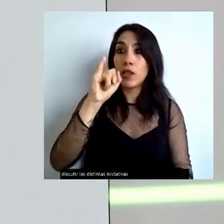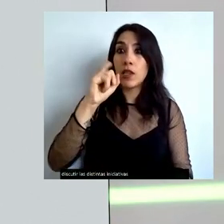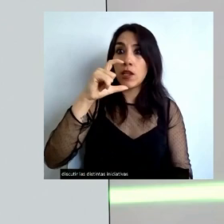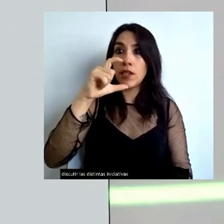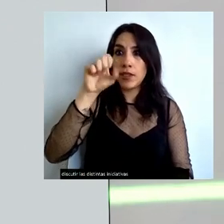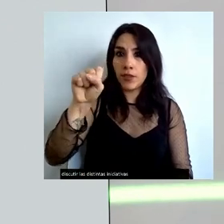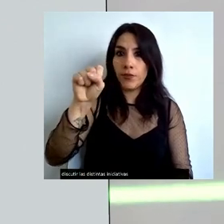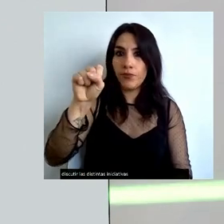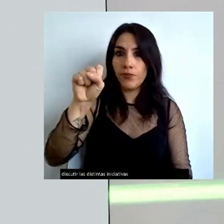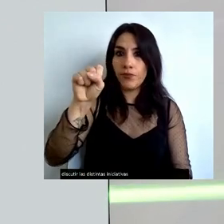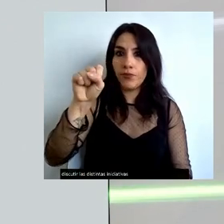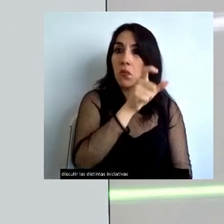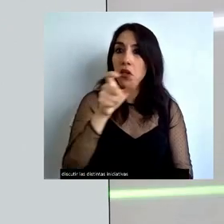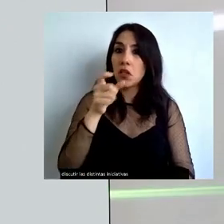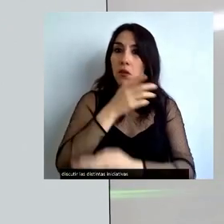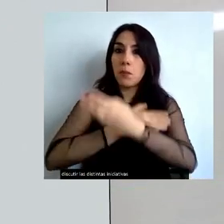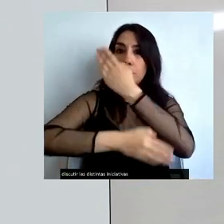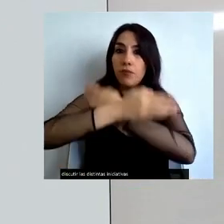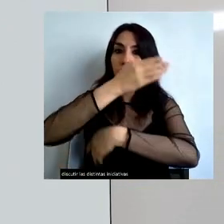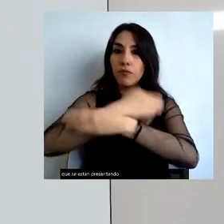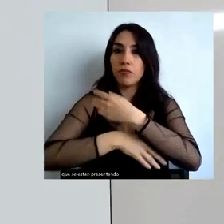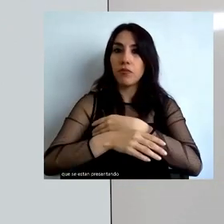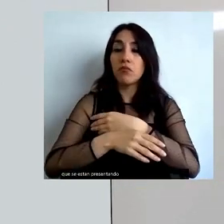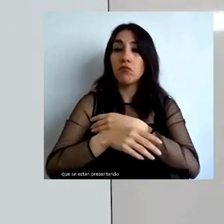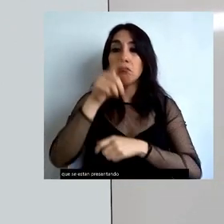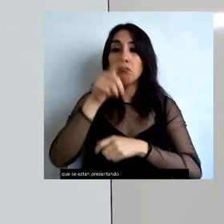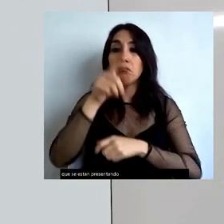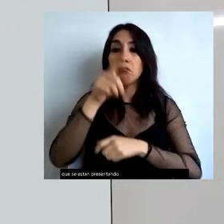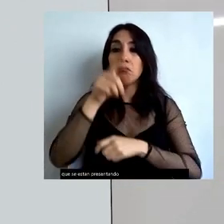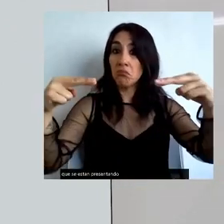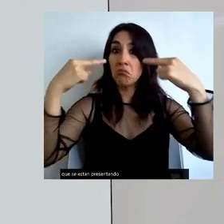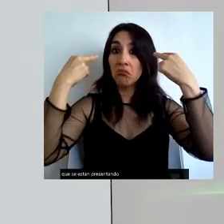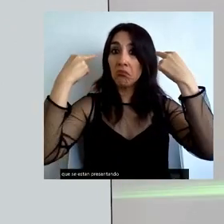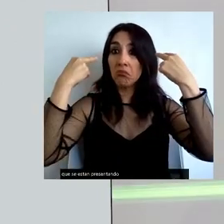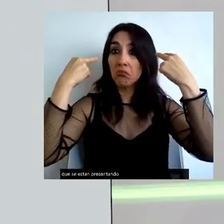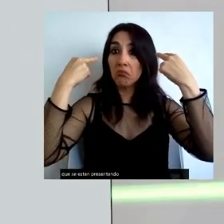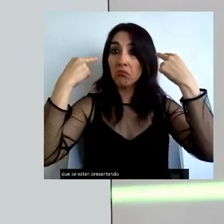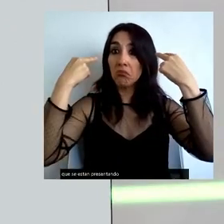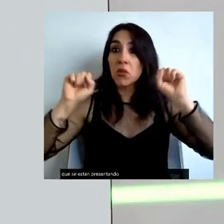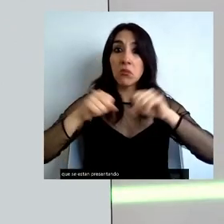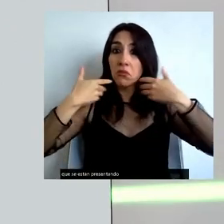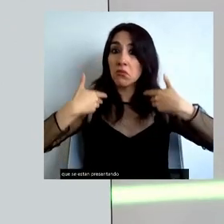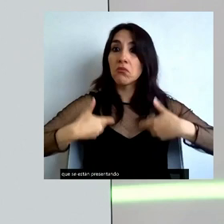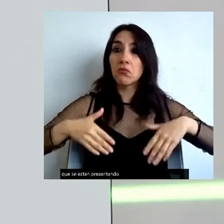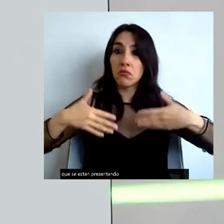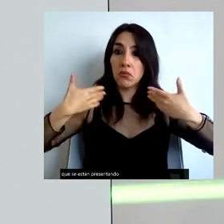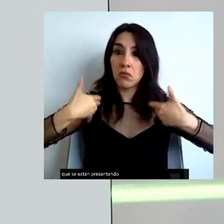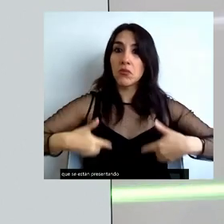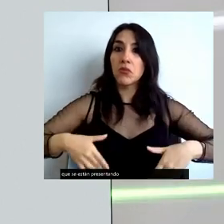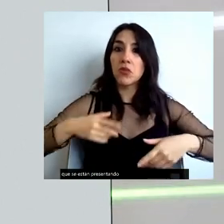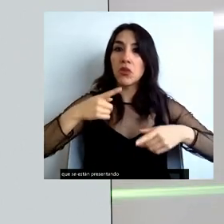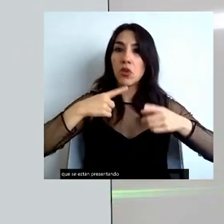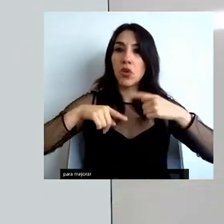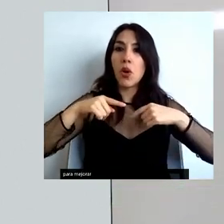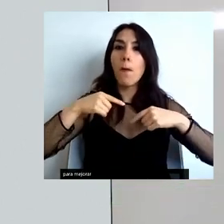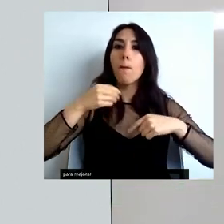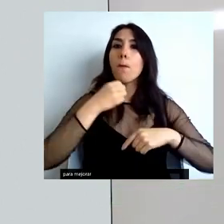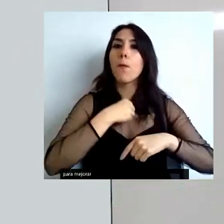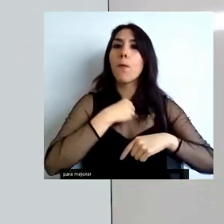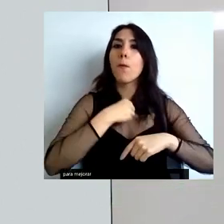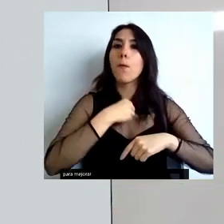with disabilities. For those who cannot see me, I'm a